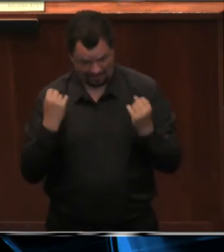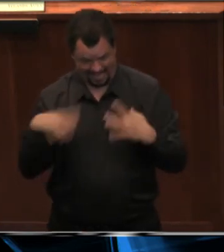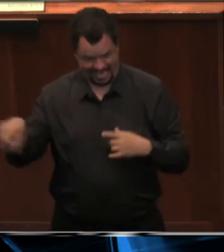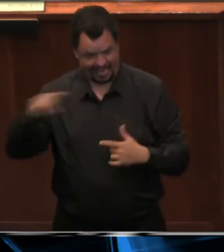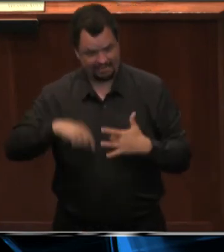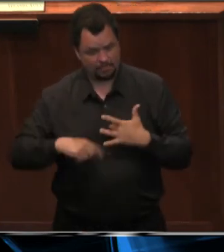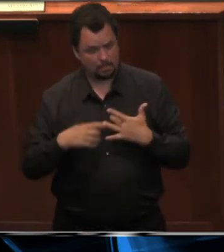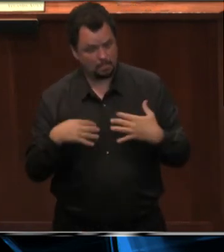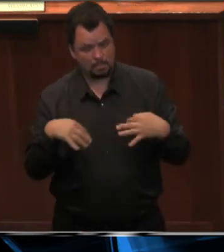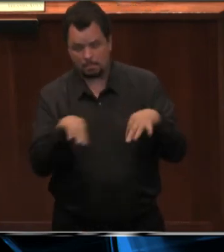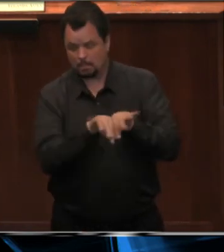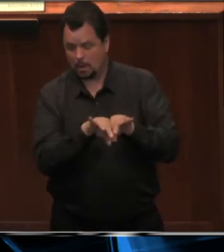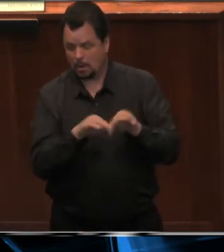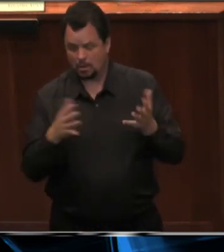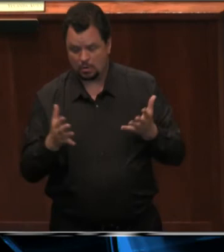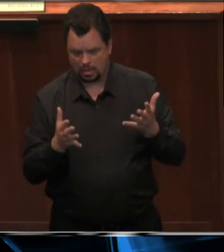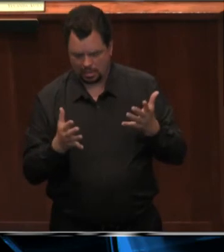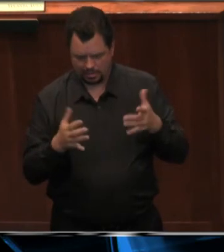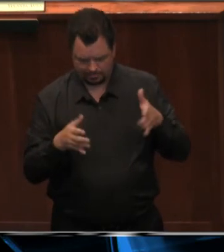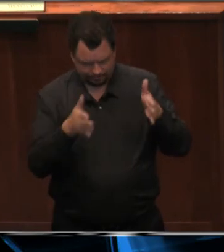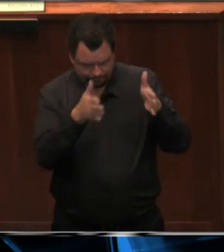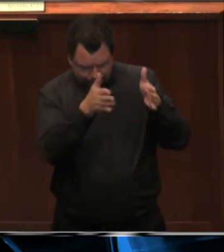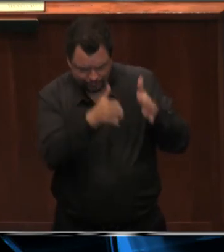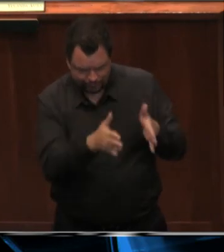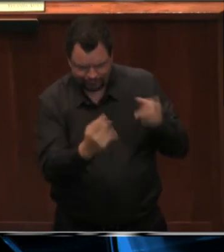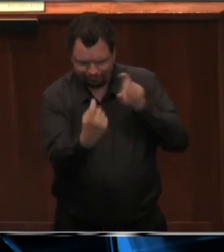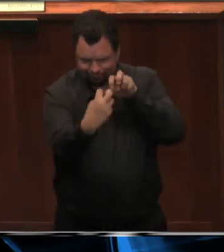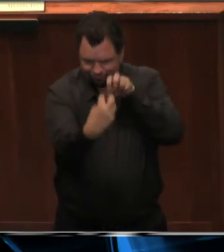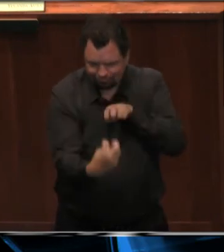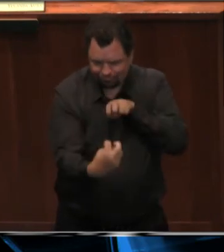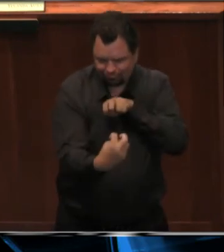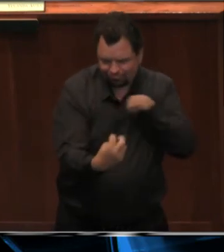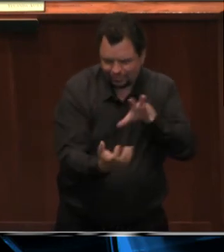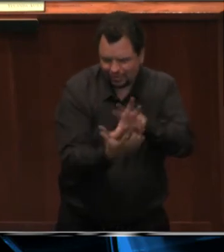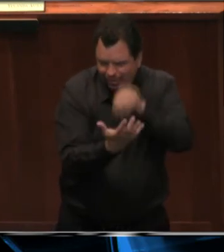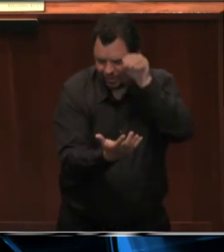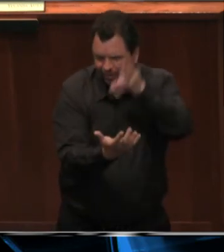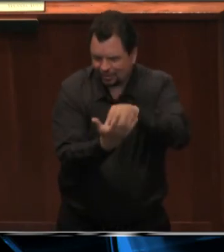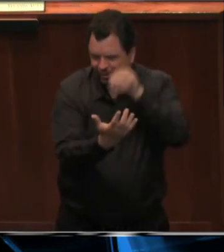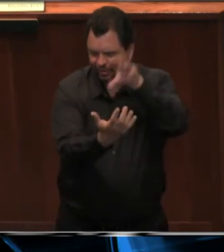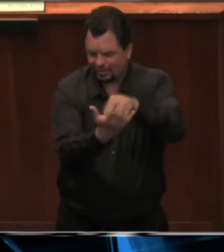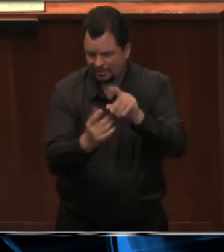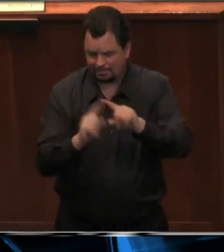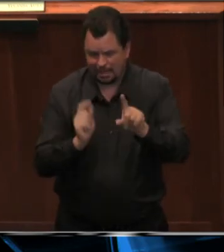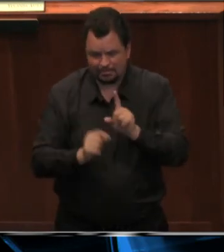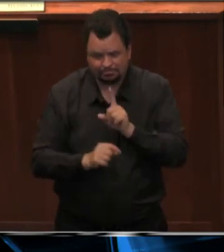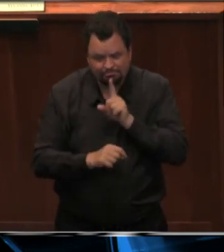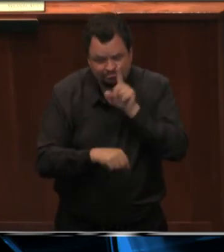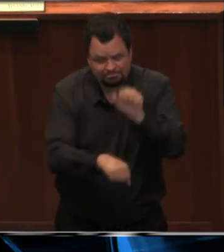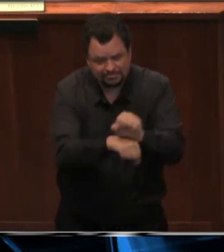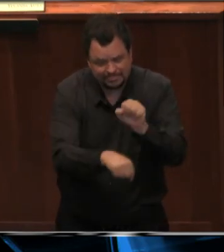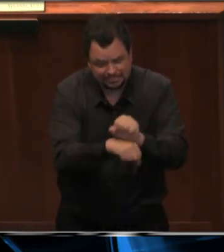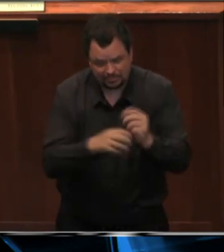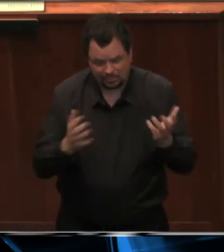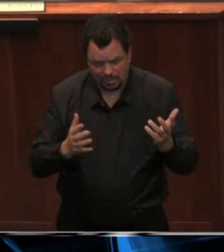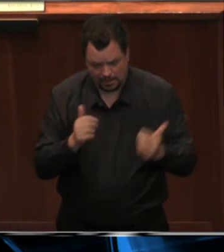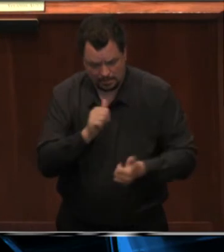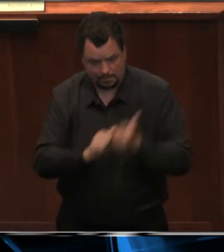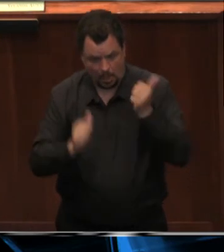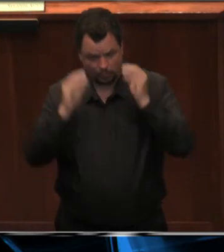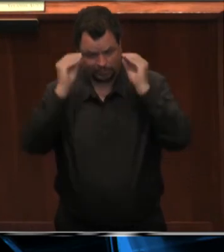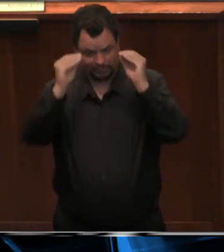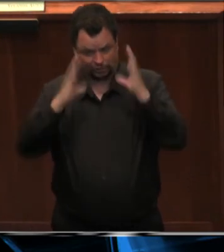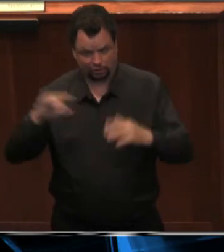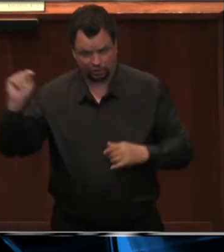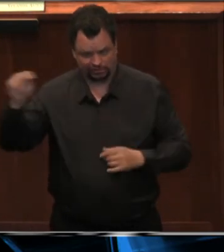The reality is that the majority of educators do not feel that it is safe to begin in-person learning. We feel the following requirements